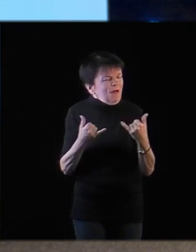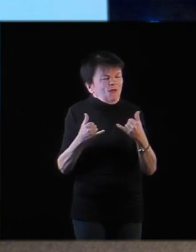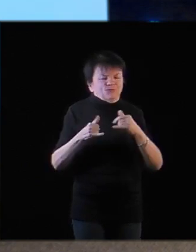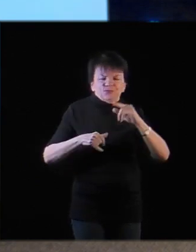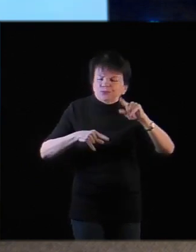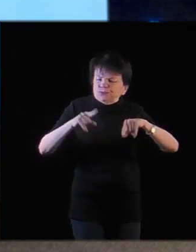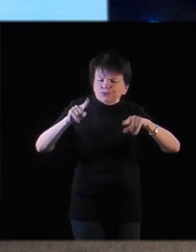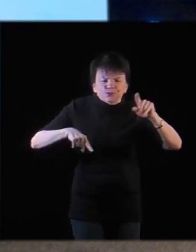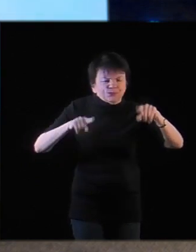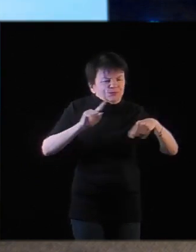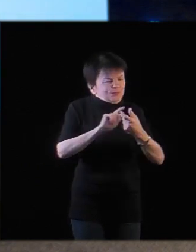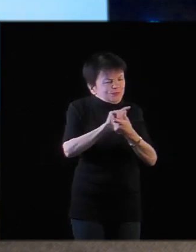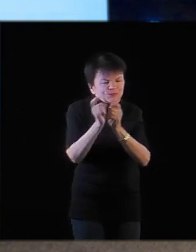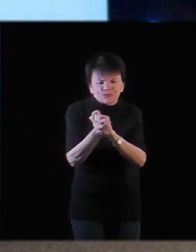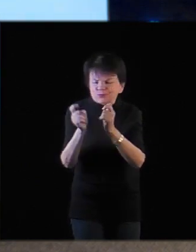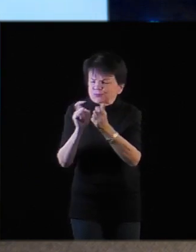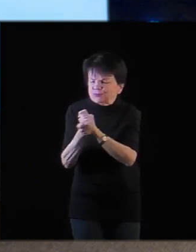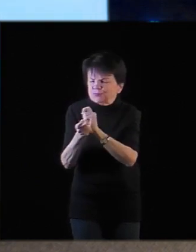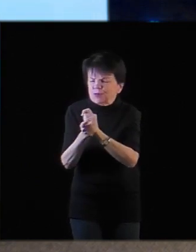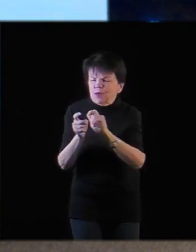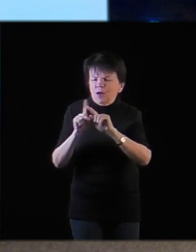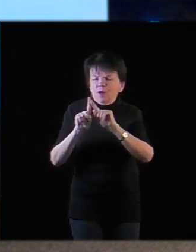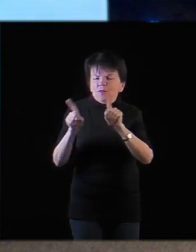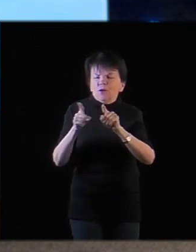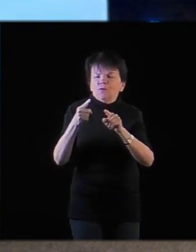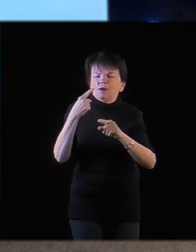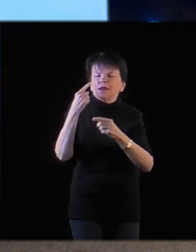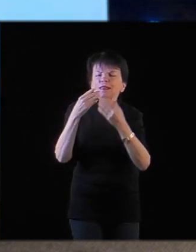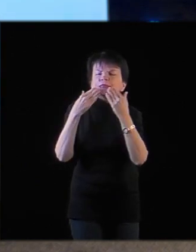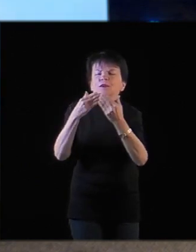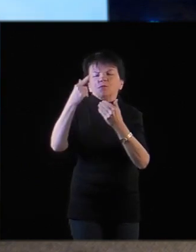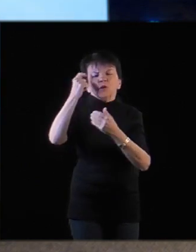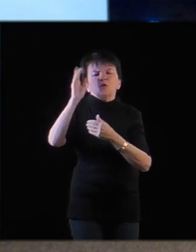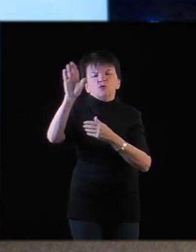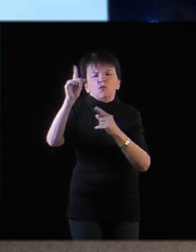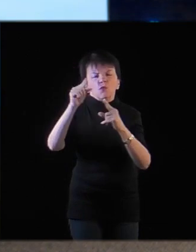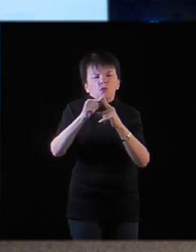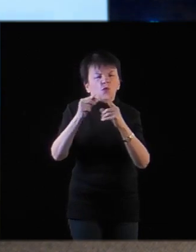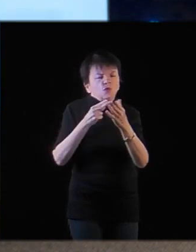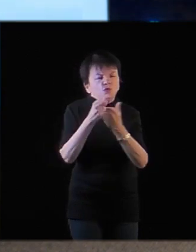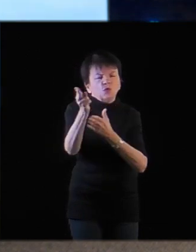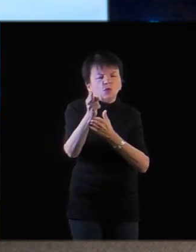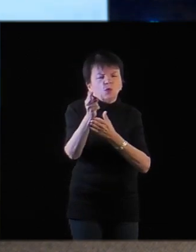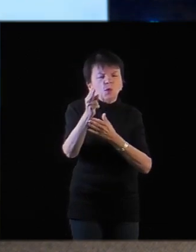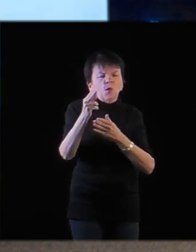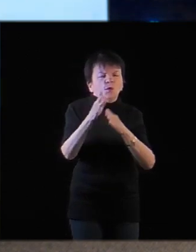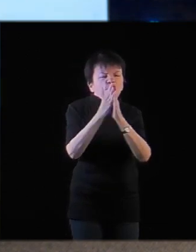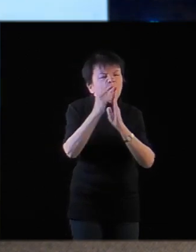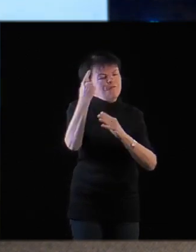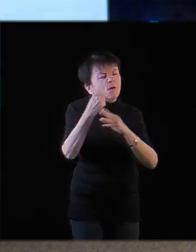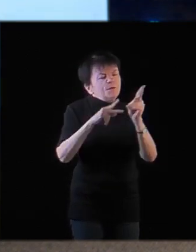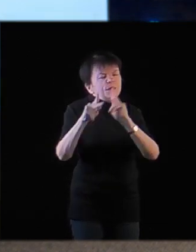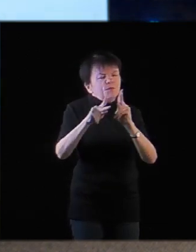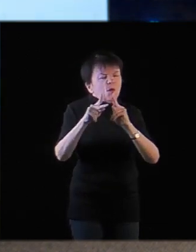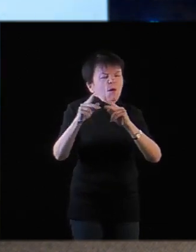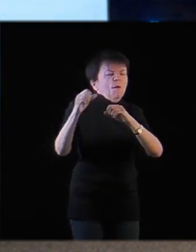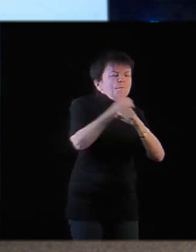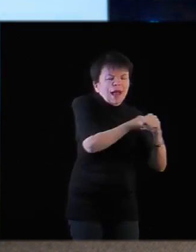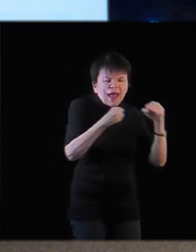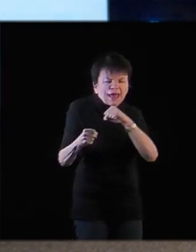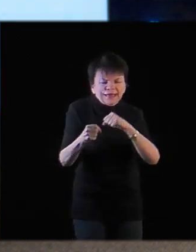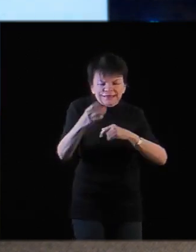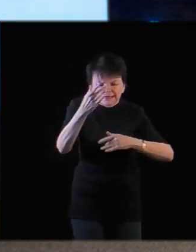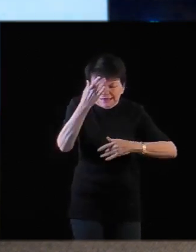control. God, I pray for those in the hospital now. For those battling COVID, for those battling sickness, for those